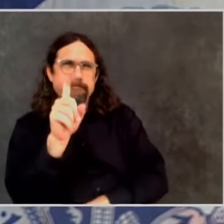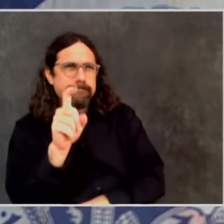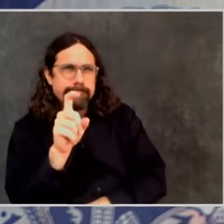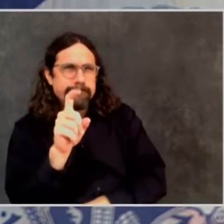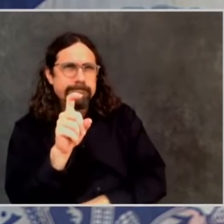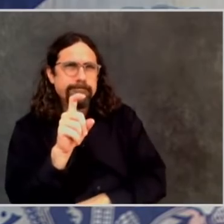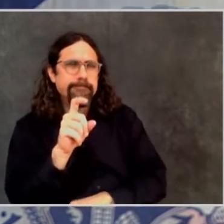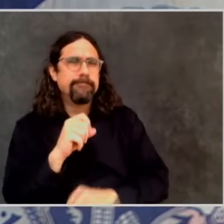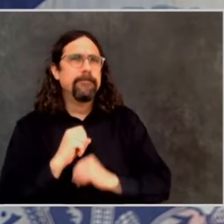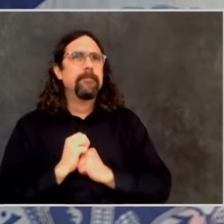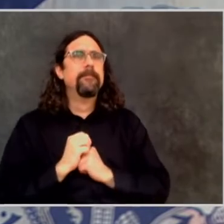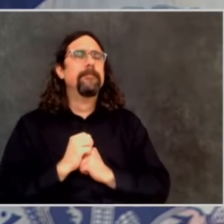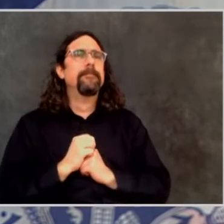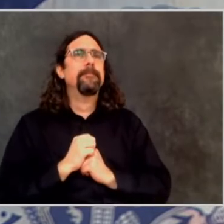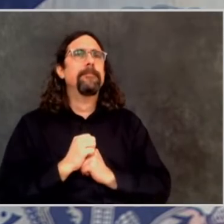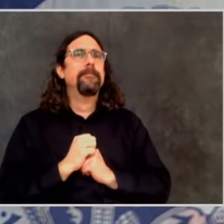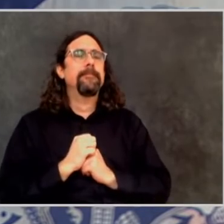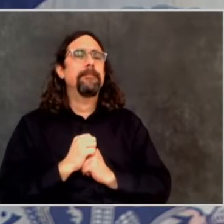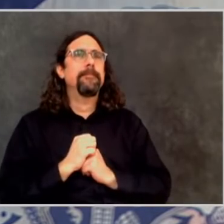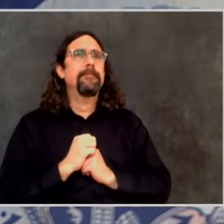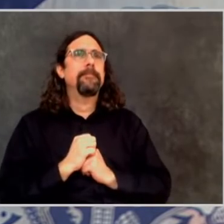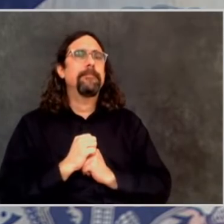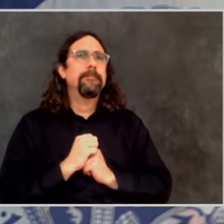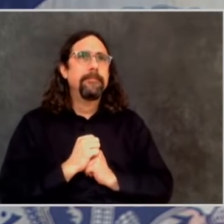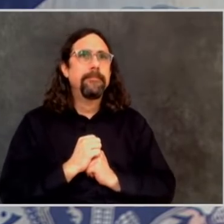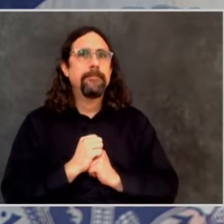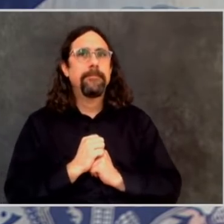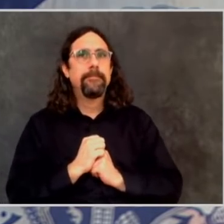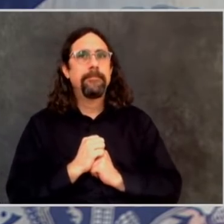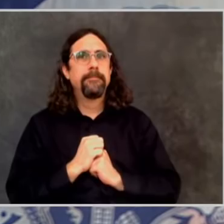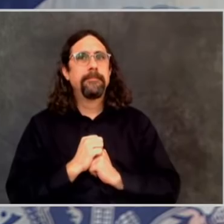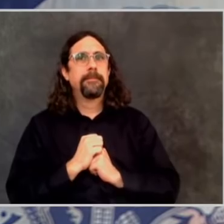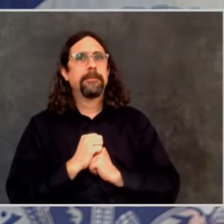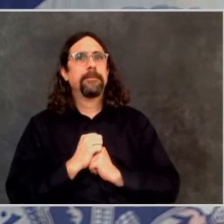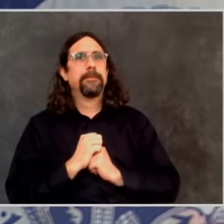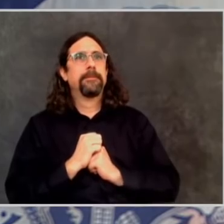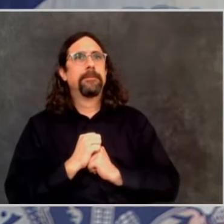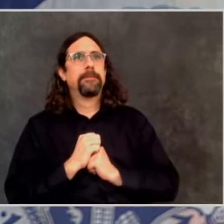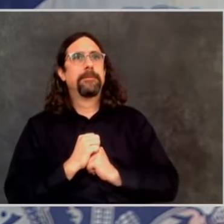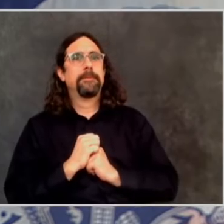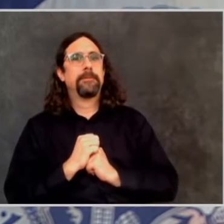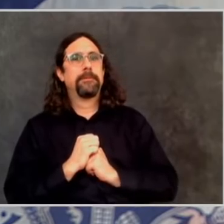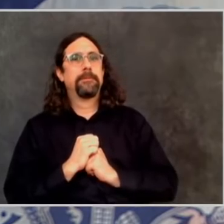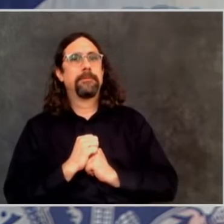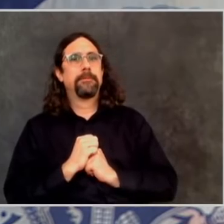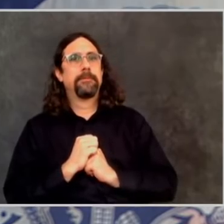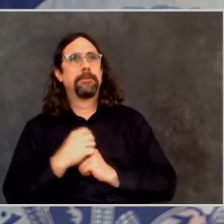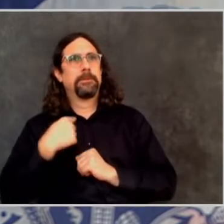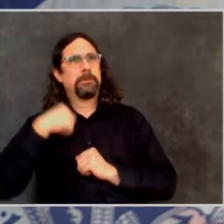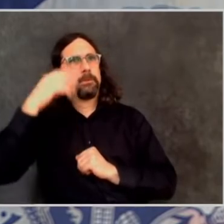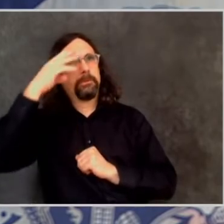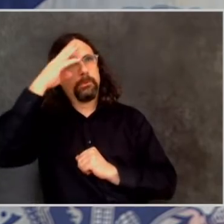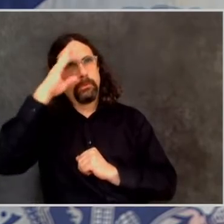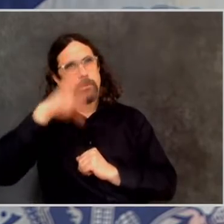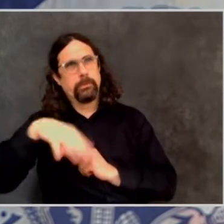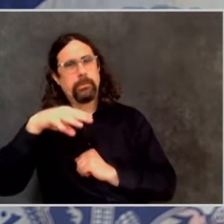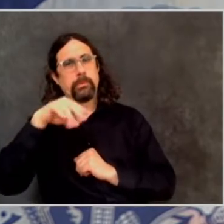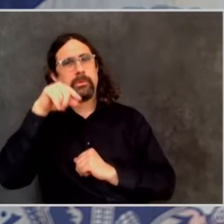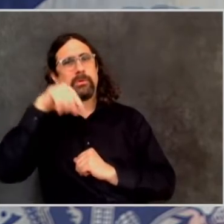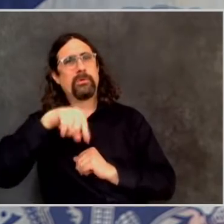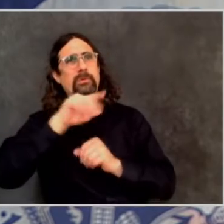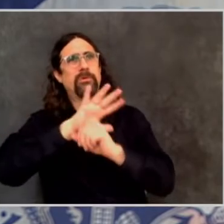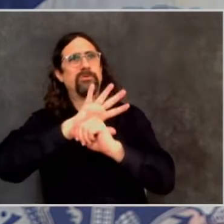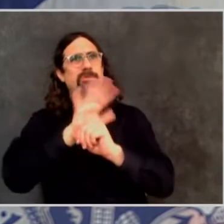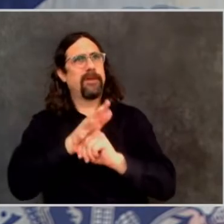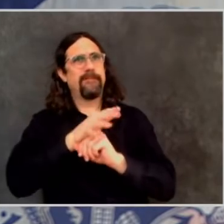demography. Yes, there's disproportionate impact, which can't be surprising to anyone who has